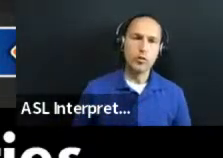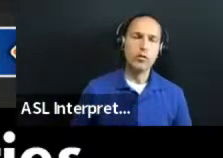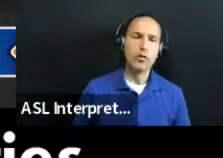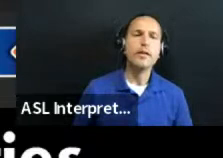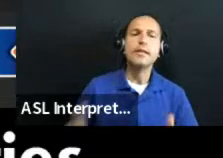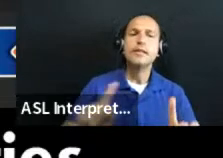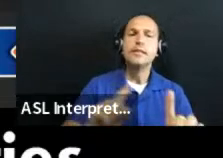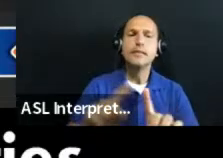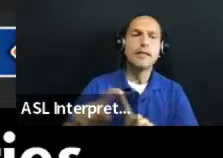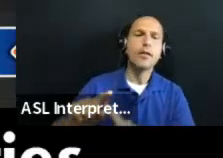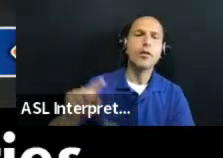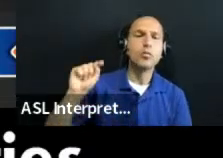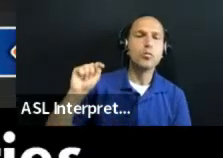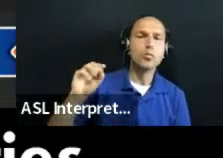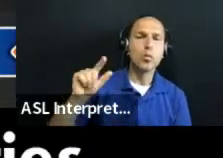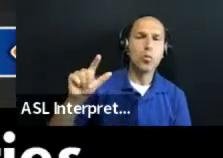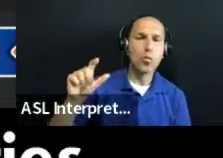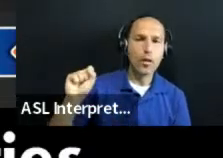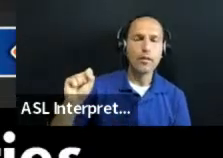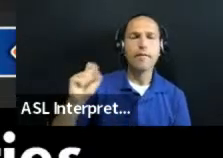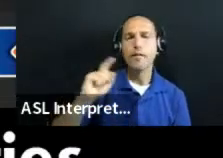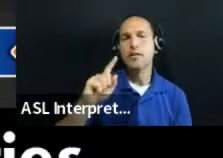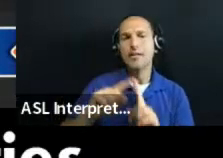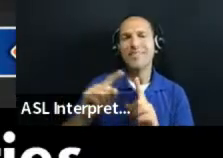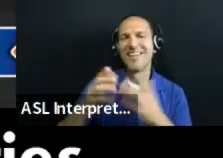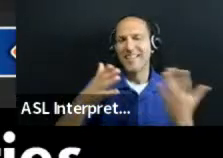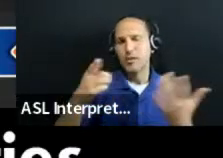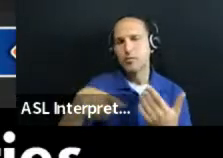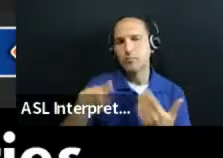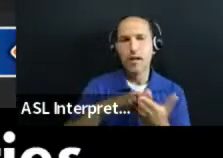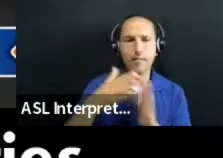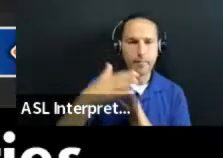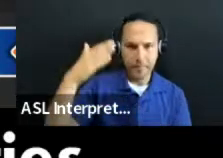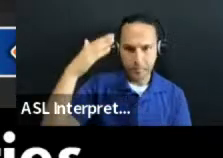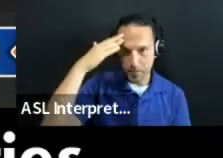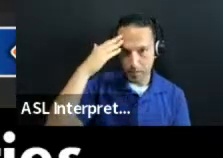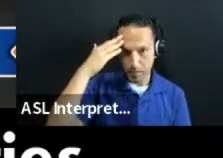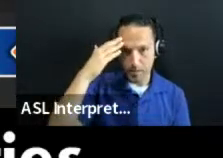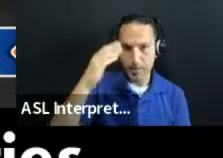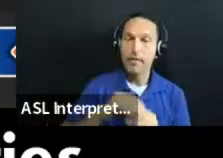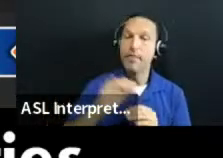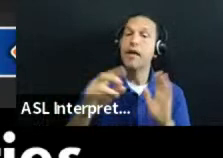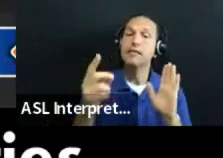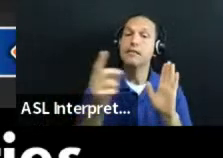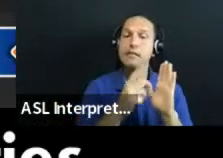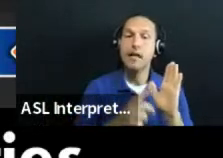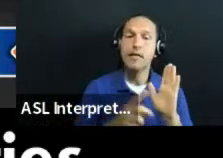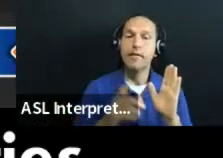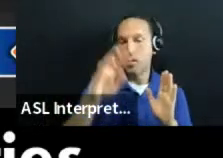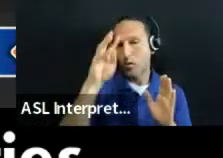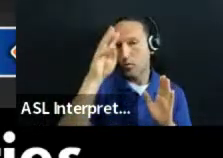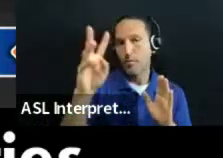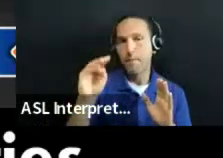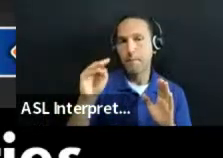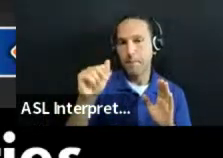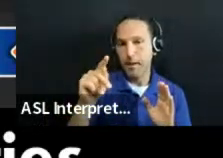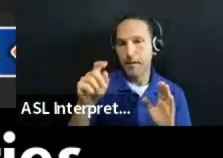different, like a toolkit, right, of different items that you should be familiar with in your design when you're creating maps and